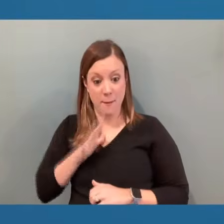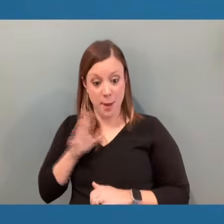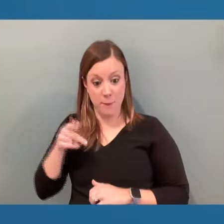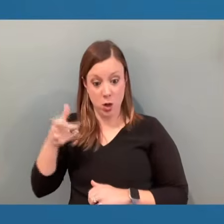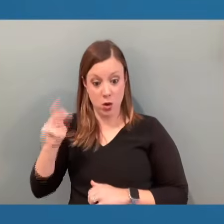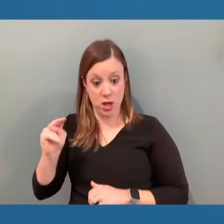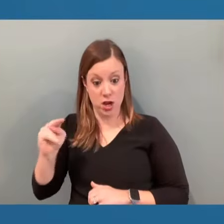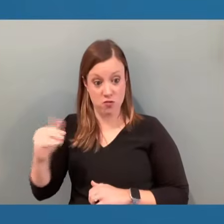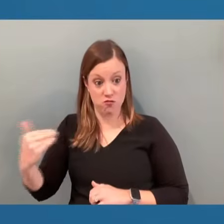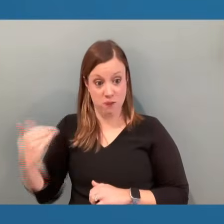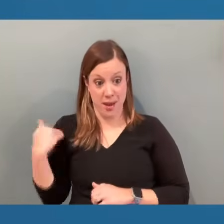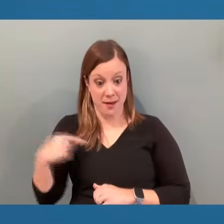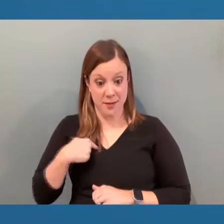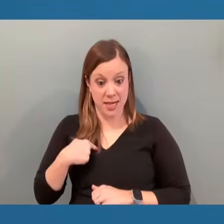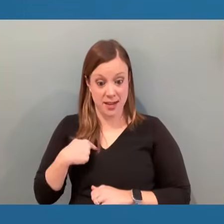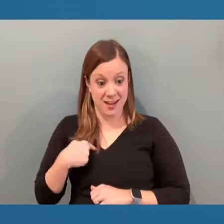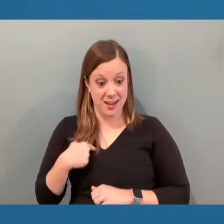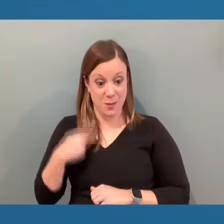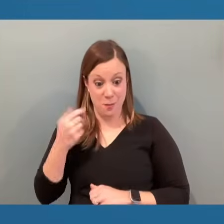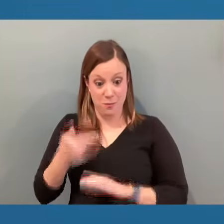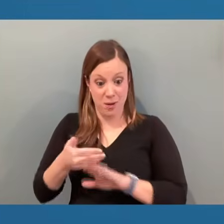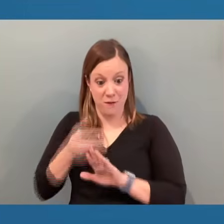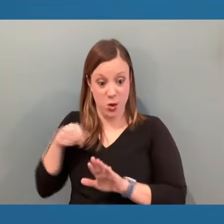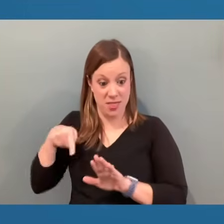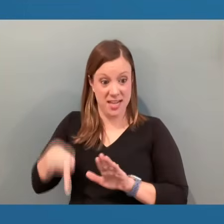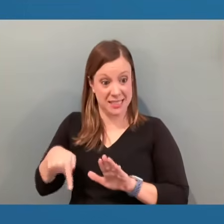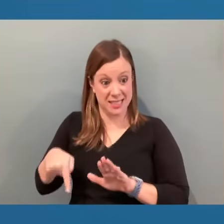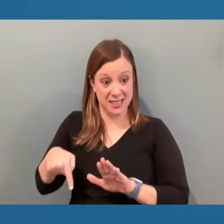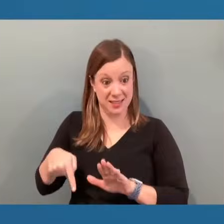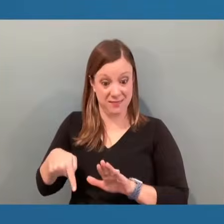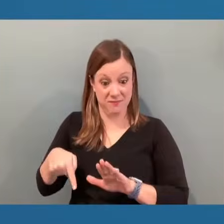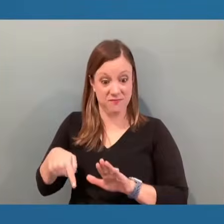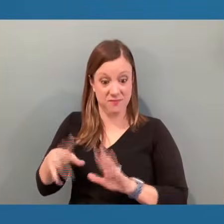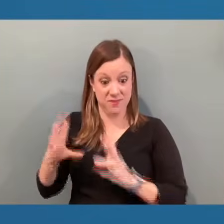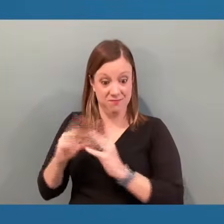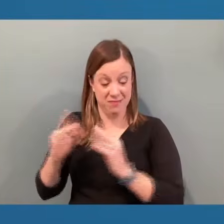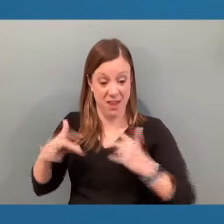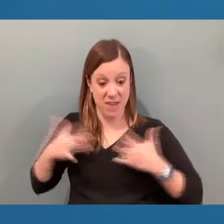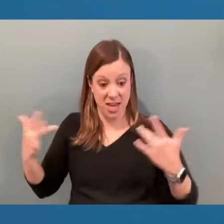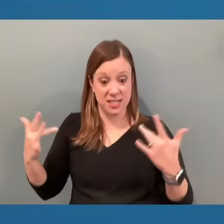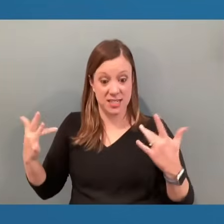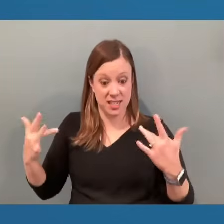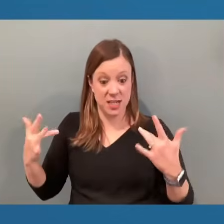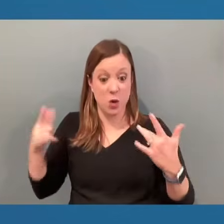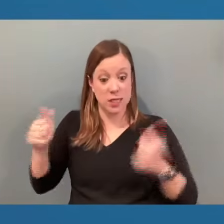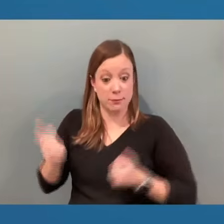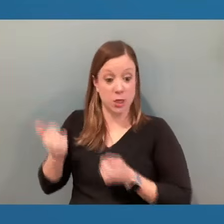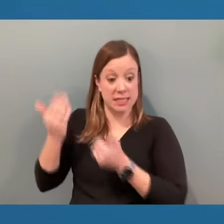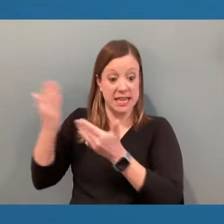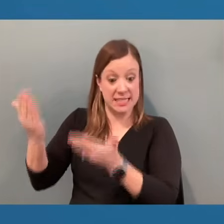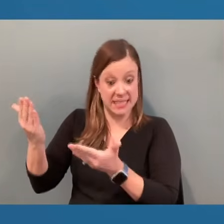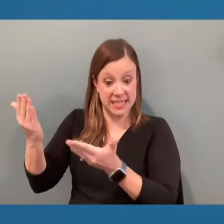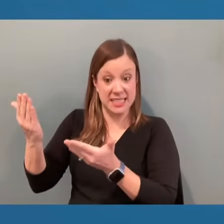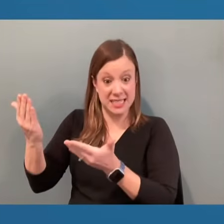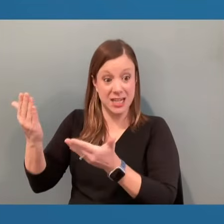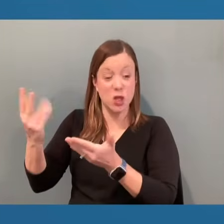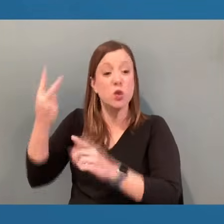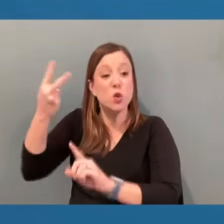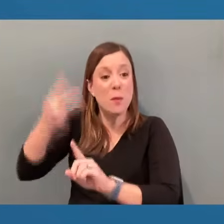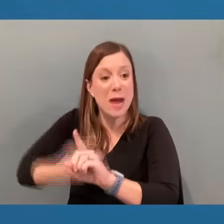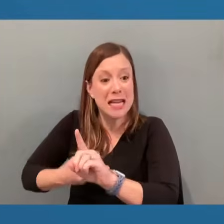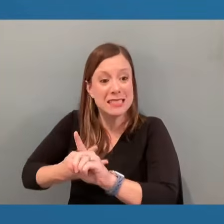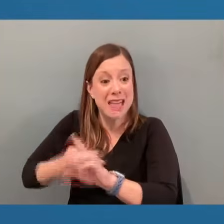was presented and to the Assembly in May of 2016, just 2 months, 6 weeks after he died, my